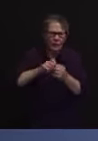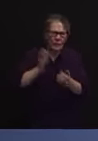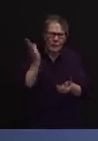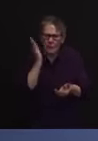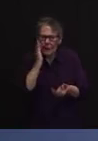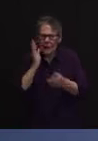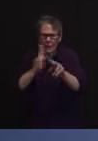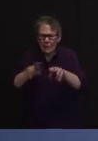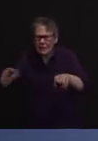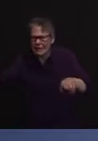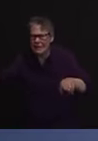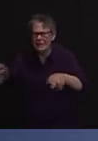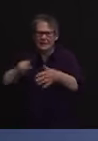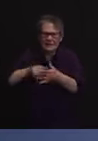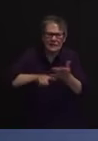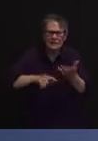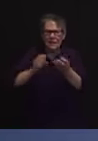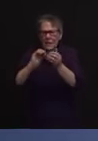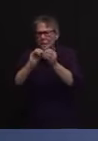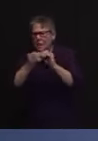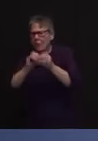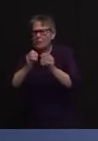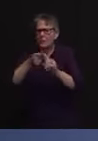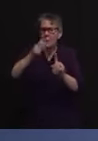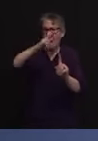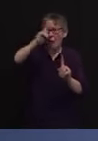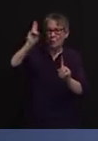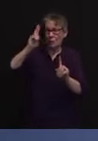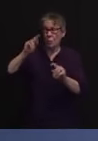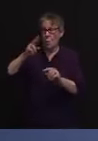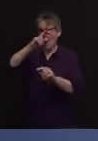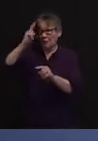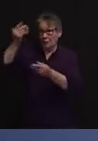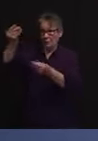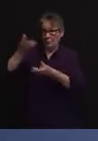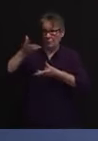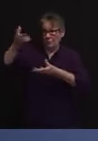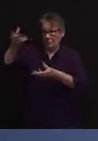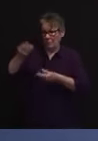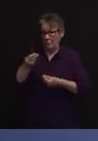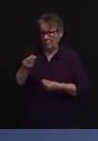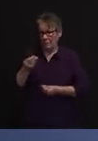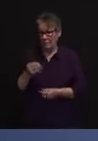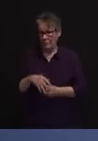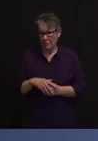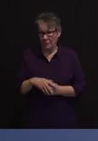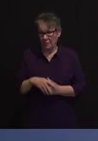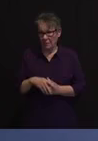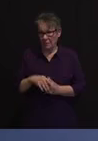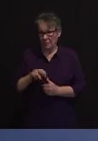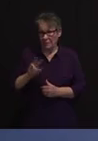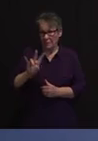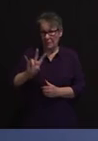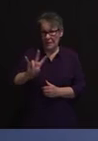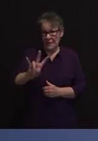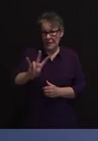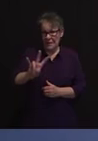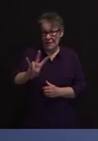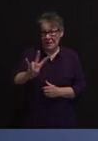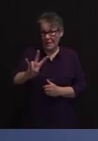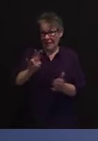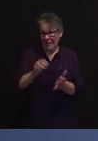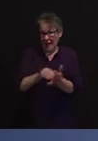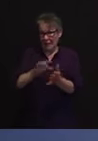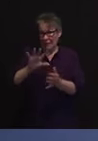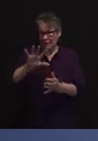our hospitals last evening, there are 7,781 hospitalizations, which include